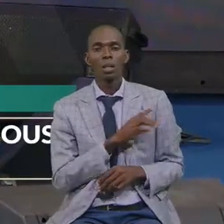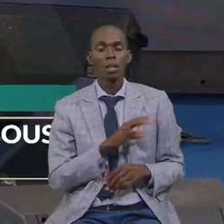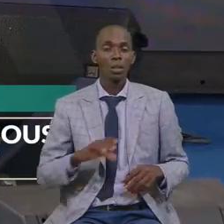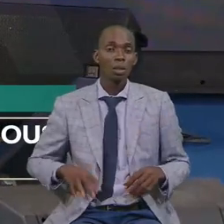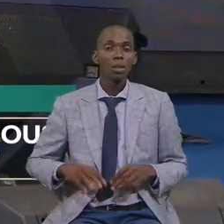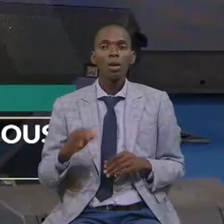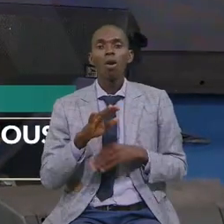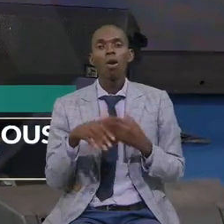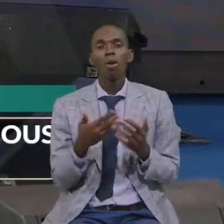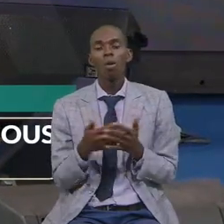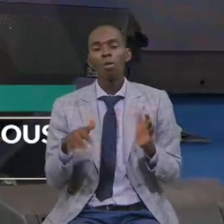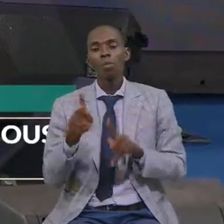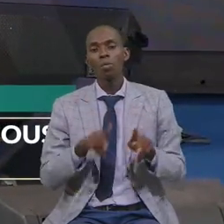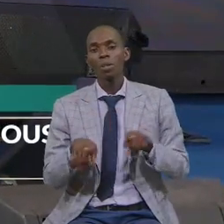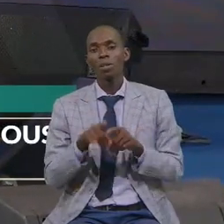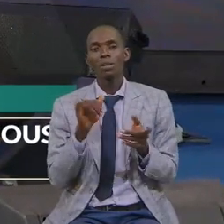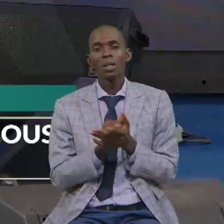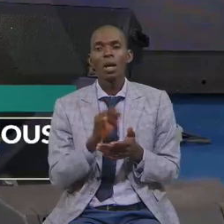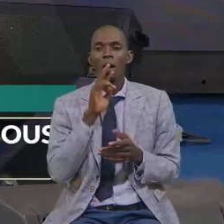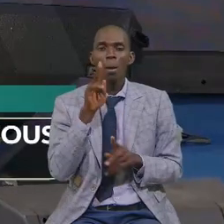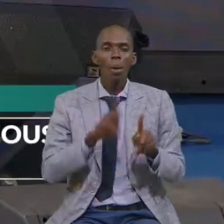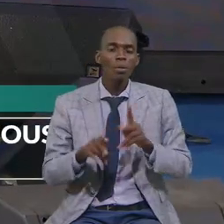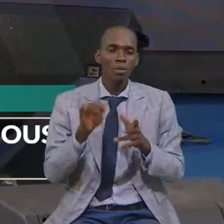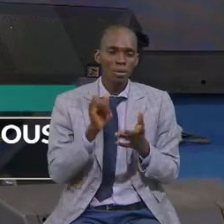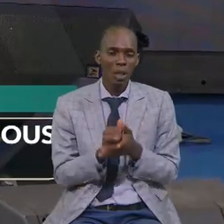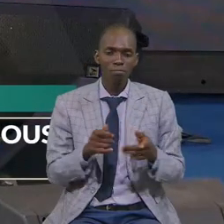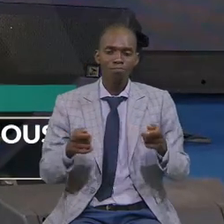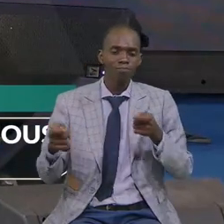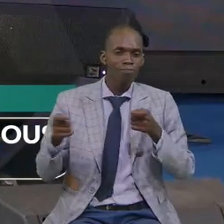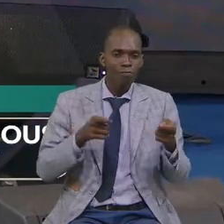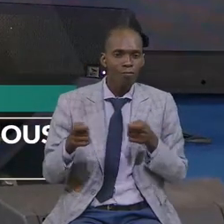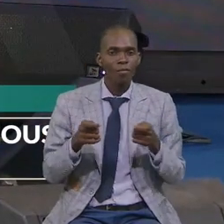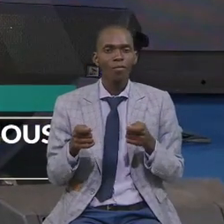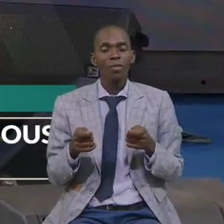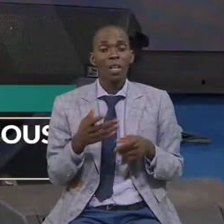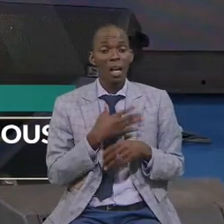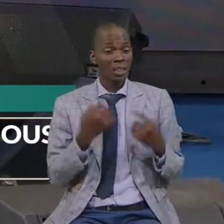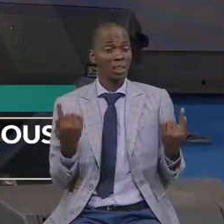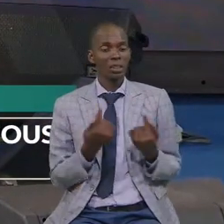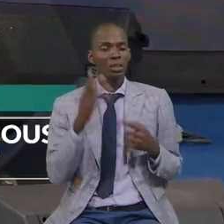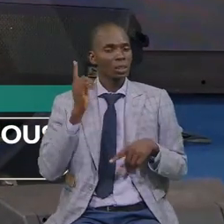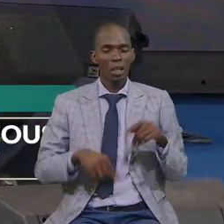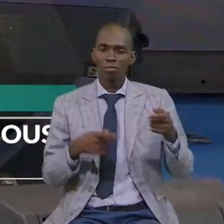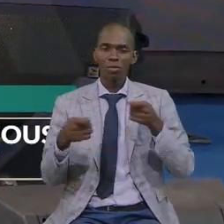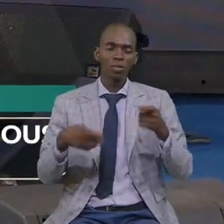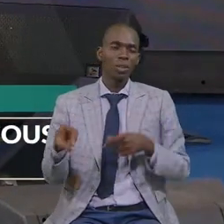the people that reign. Sin will not reign over them.